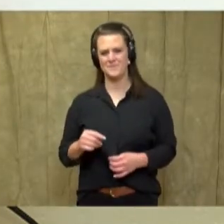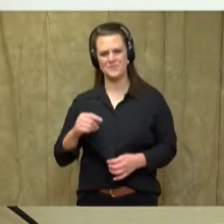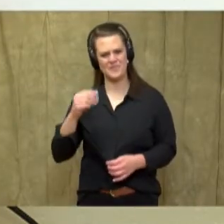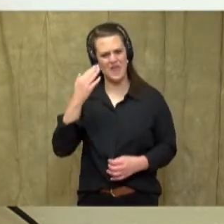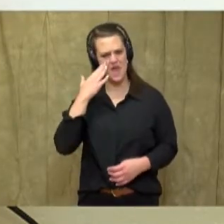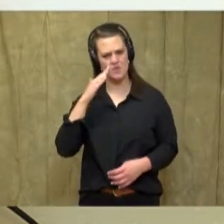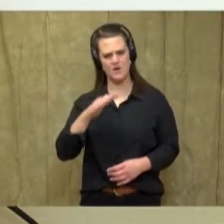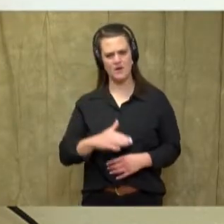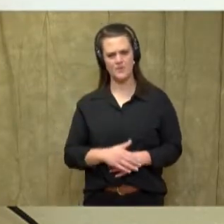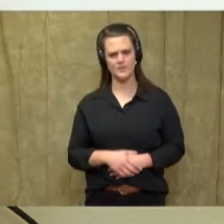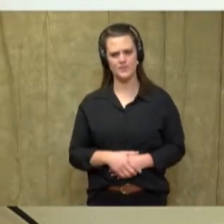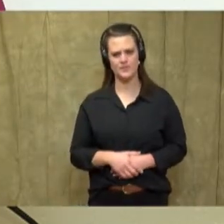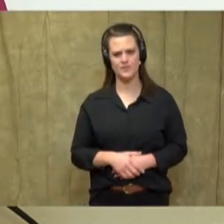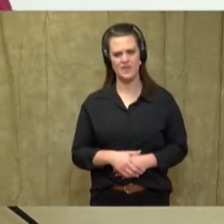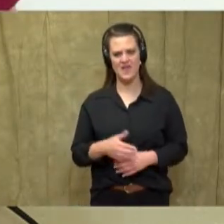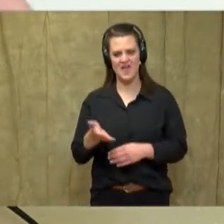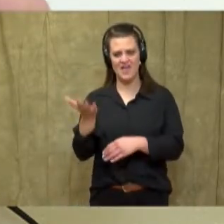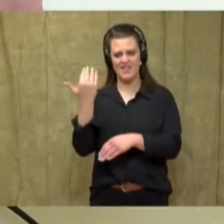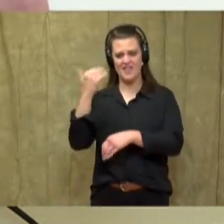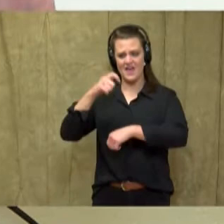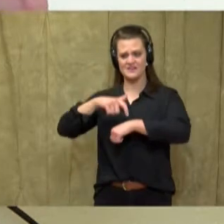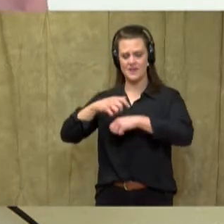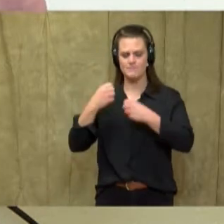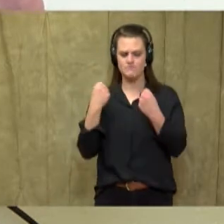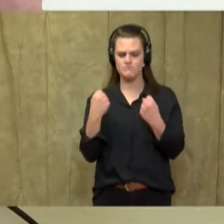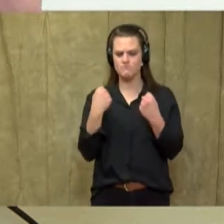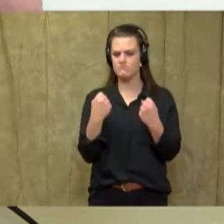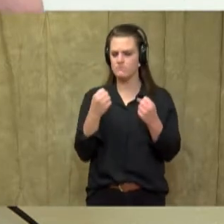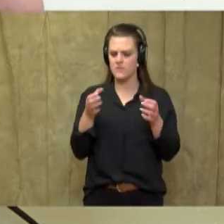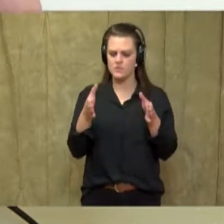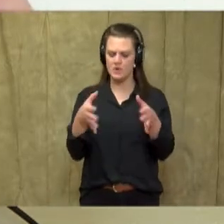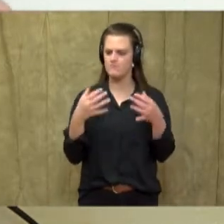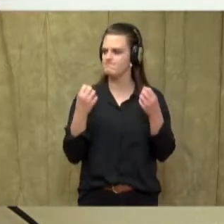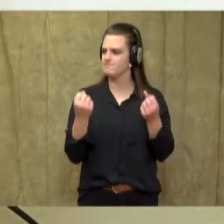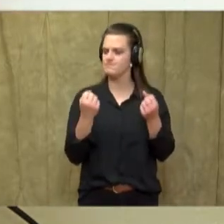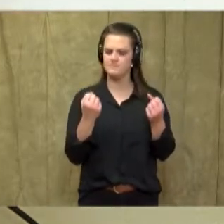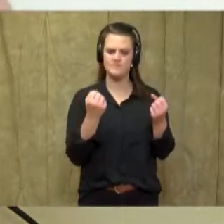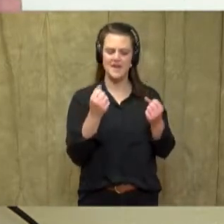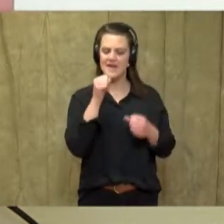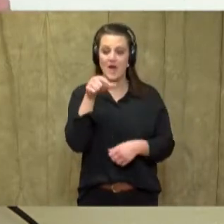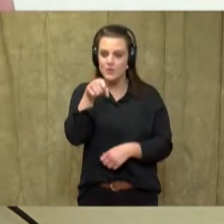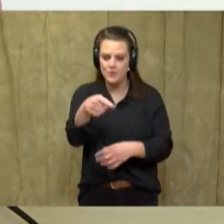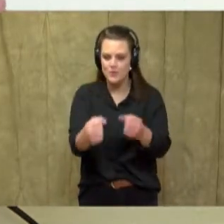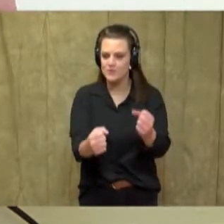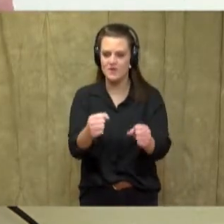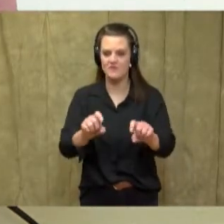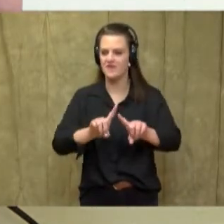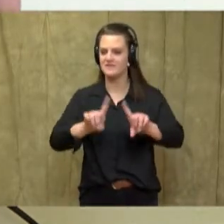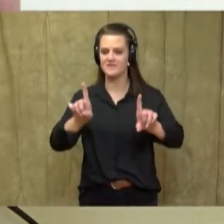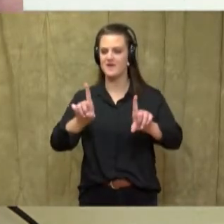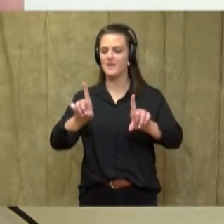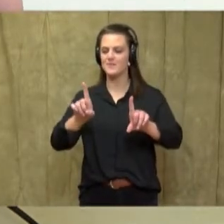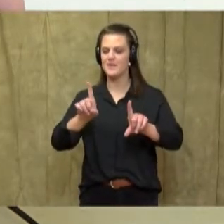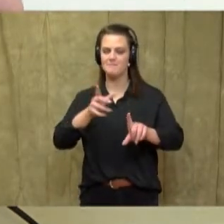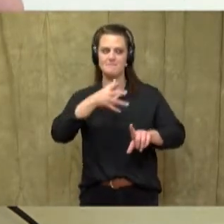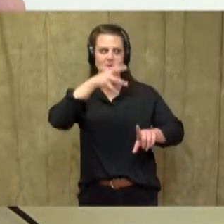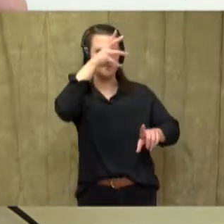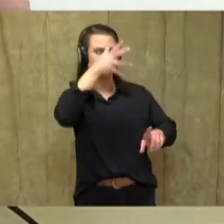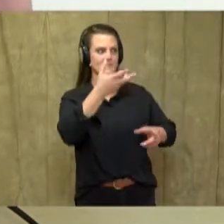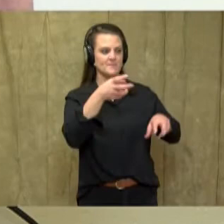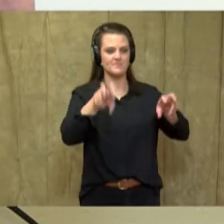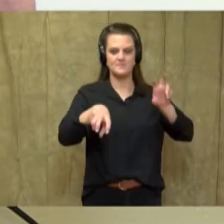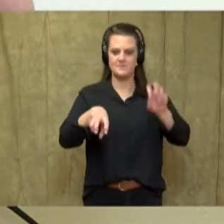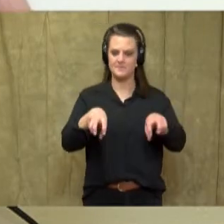know about you, the last time I was driving down the road, which not you driving, but when you were riding in the passenger